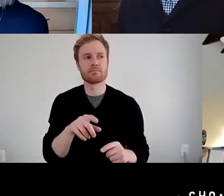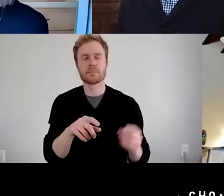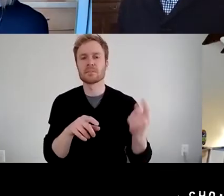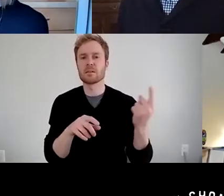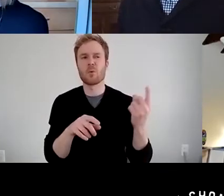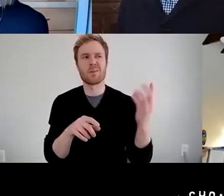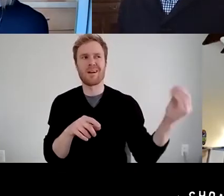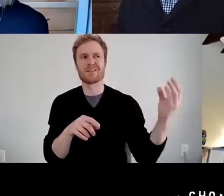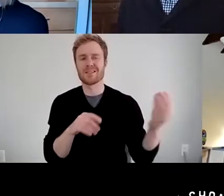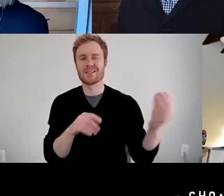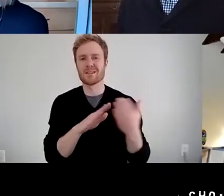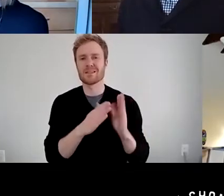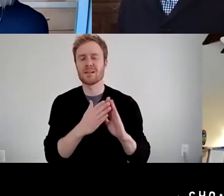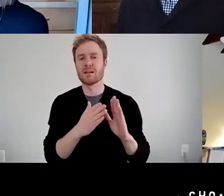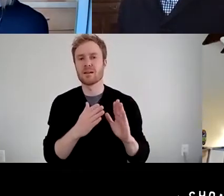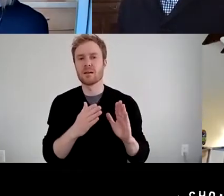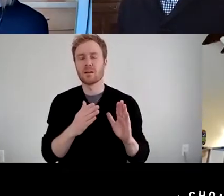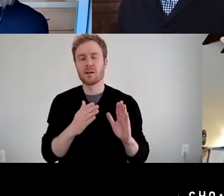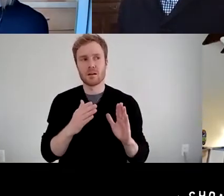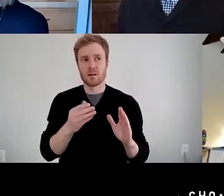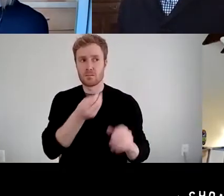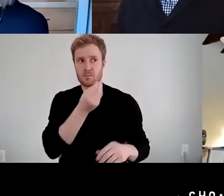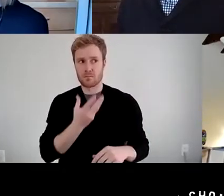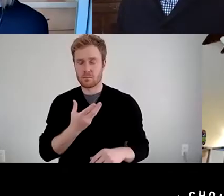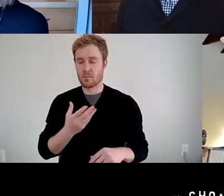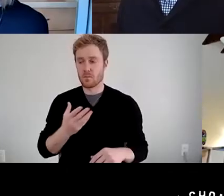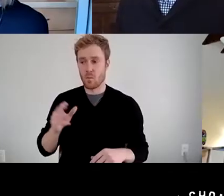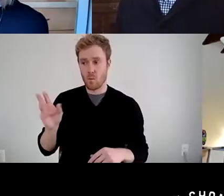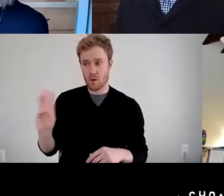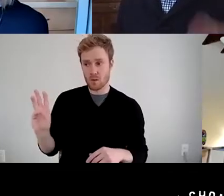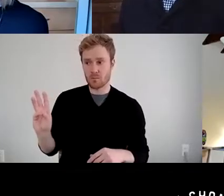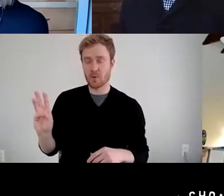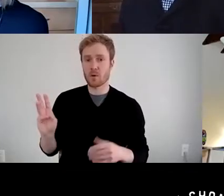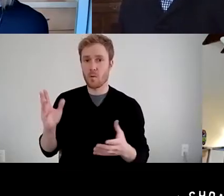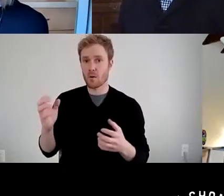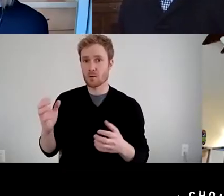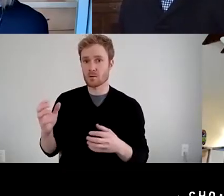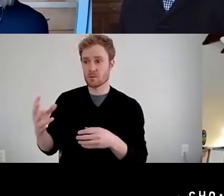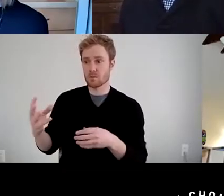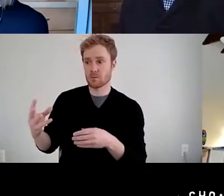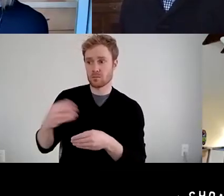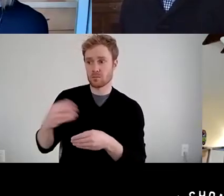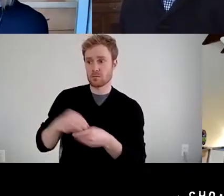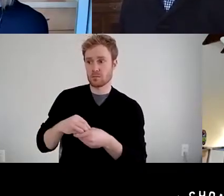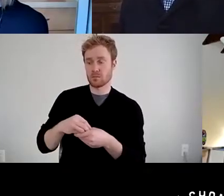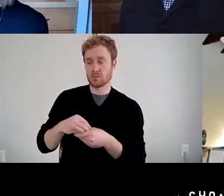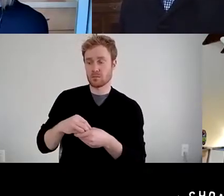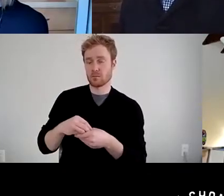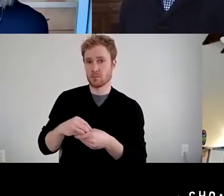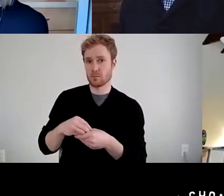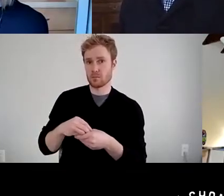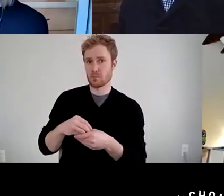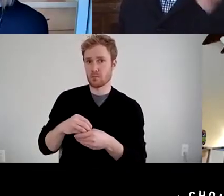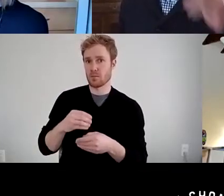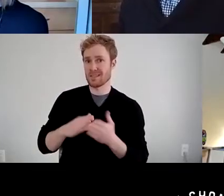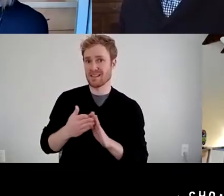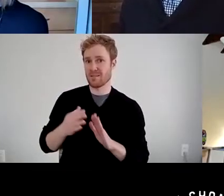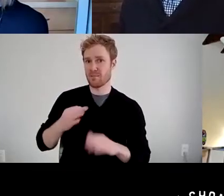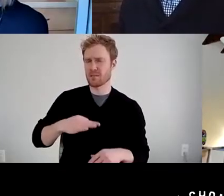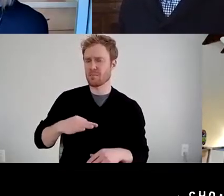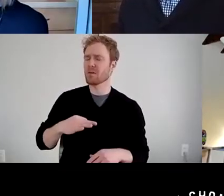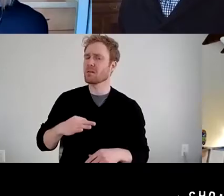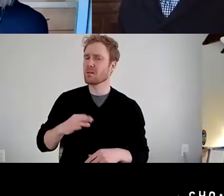2025. Motion to approve. Second. Any discussion? Seeing Councilman Cockhill. I just